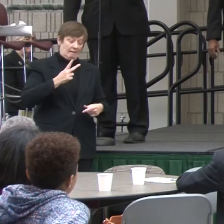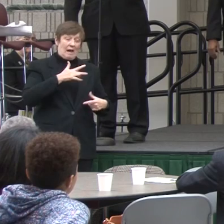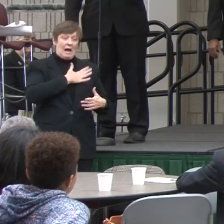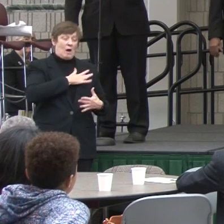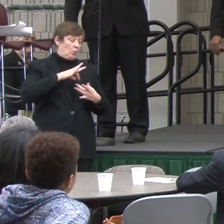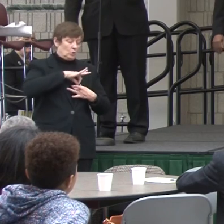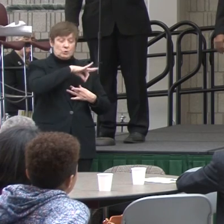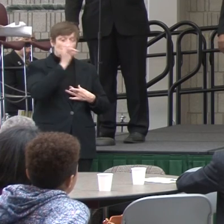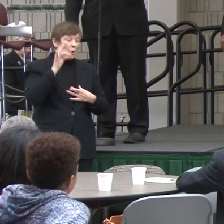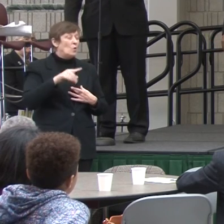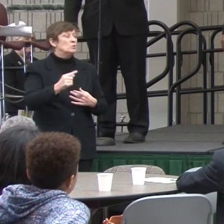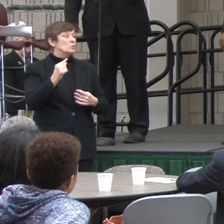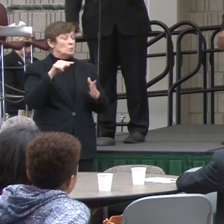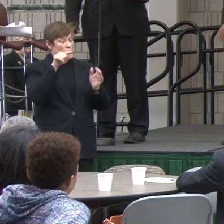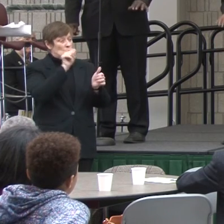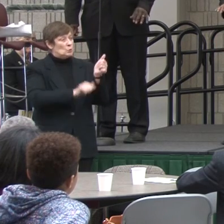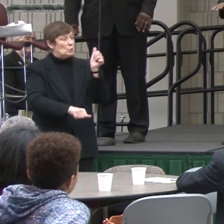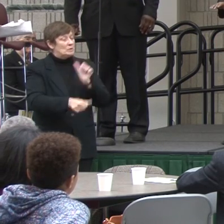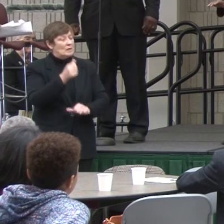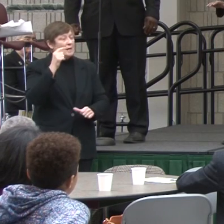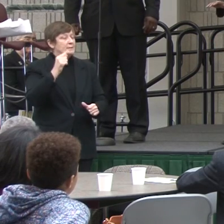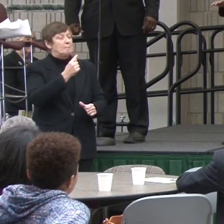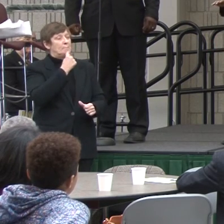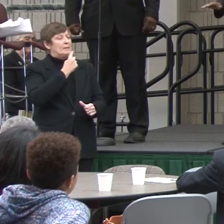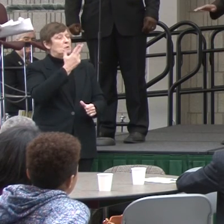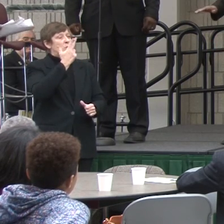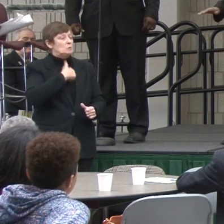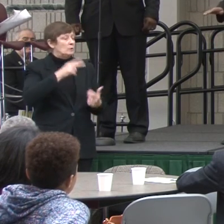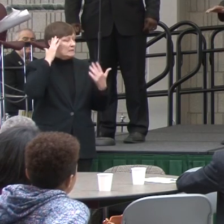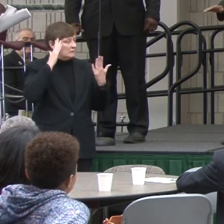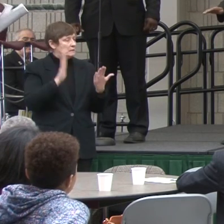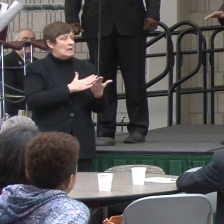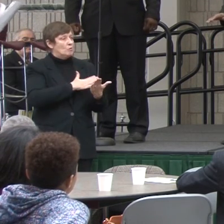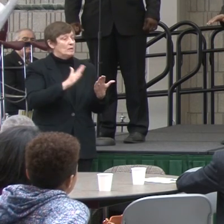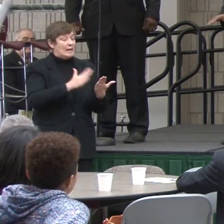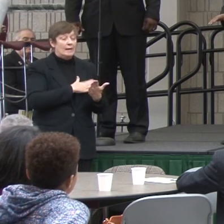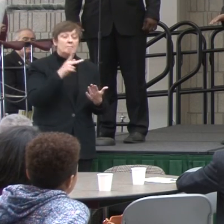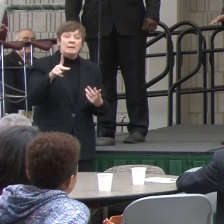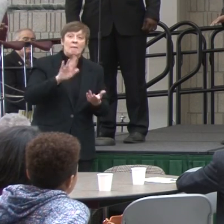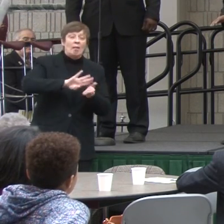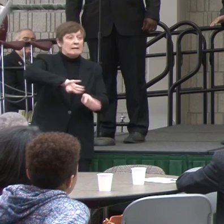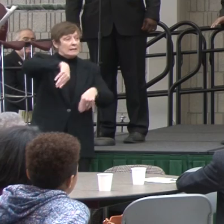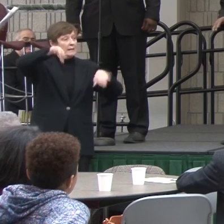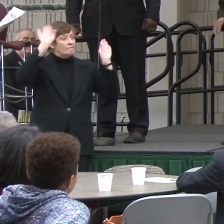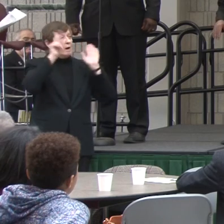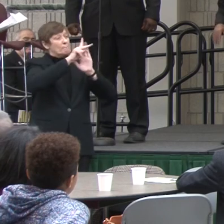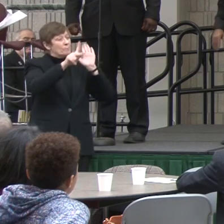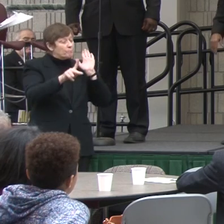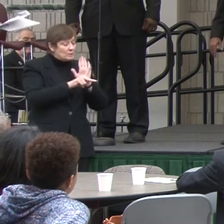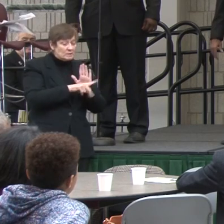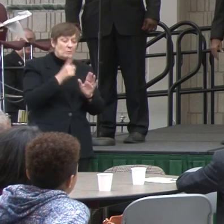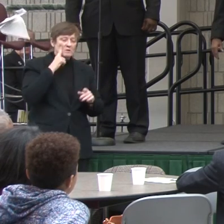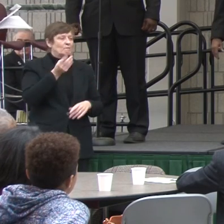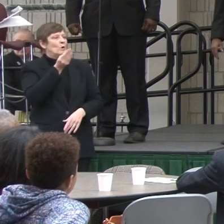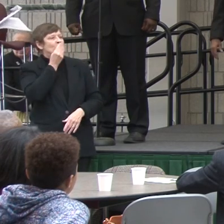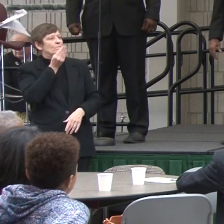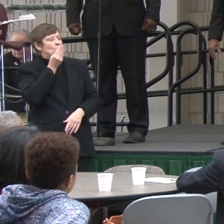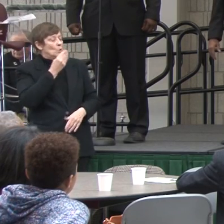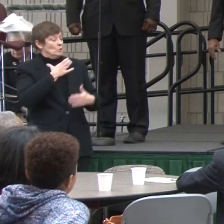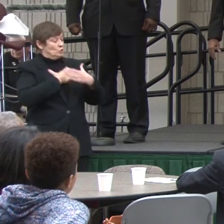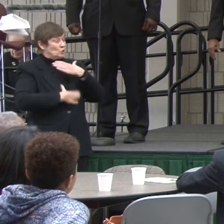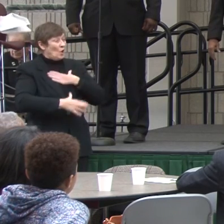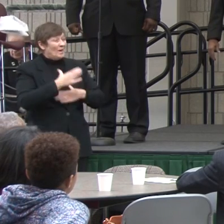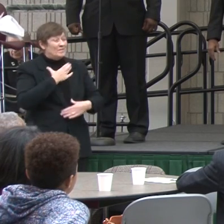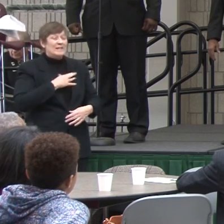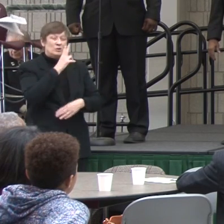to suicide's bittersweet serenade. People pouring off their principles in exchange for putting proper provision on the table. Starvation is